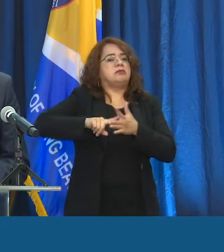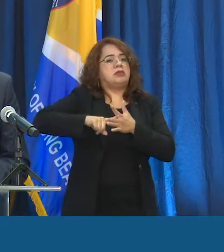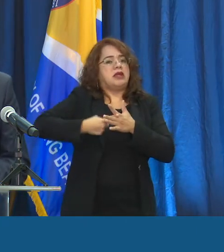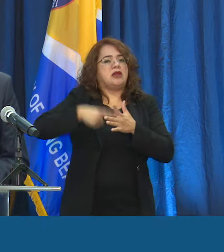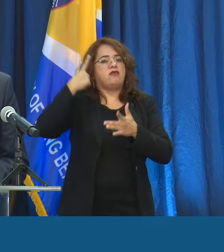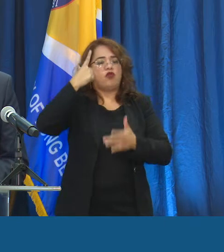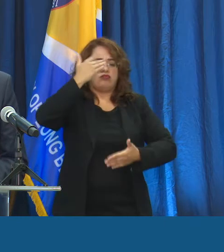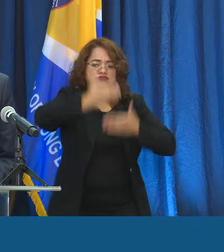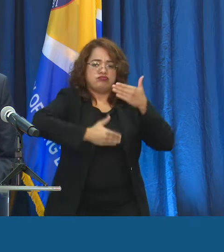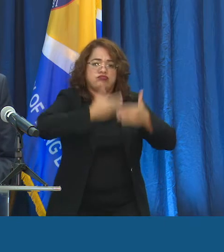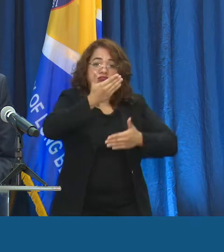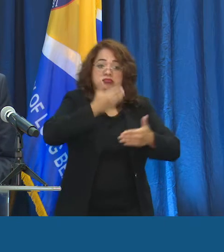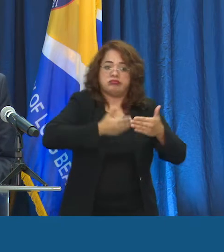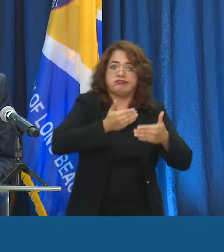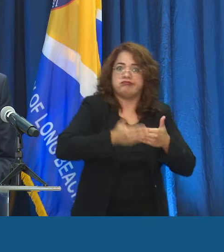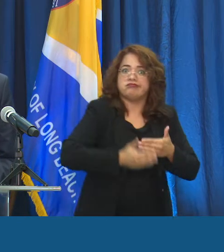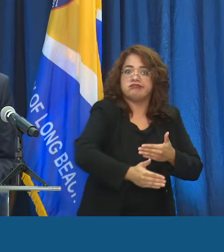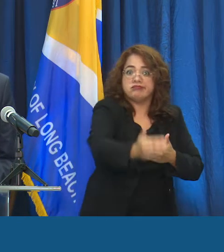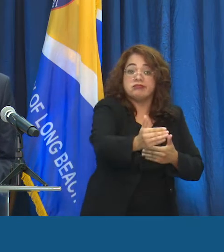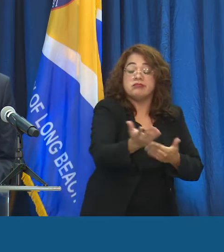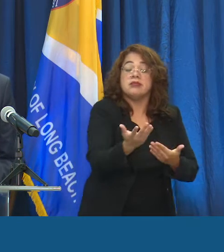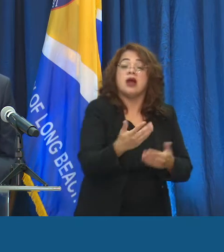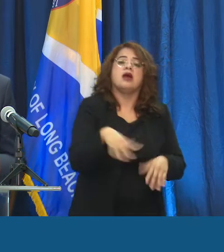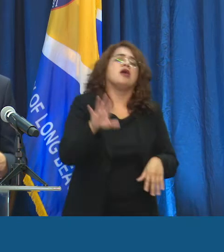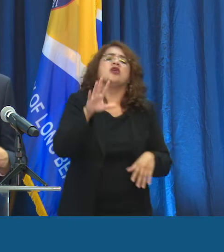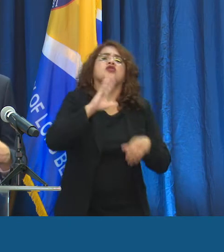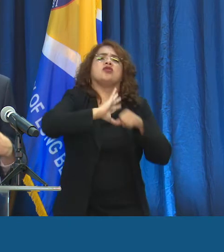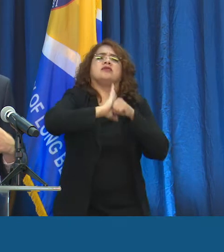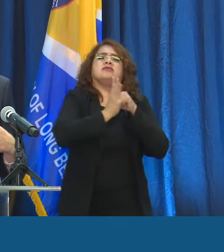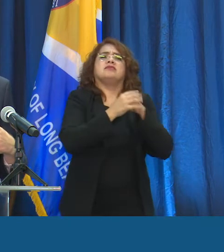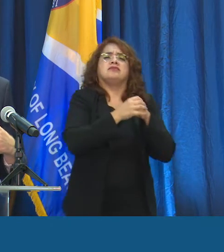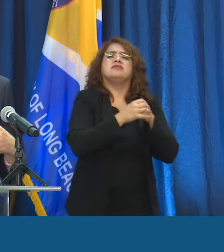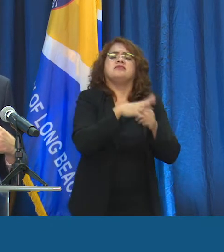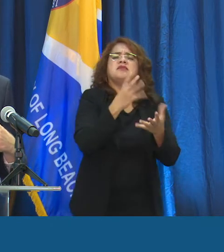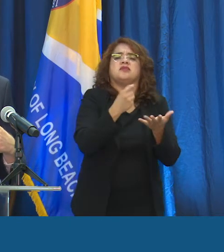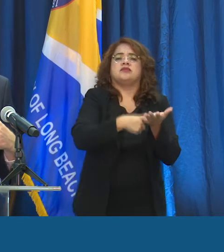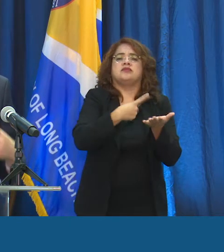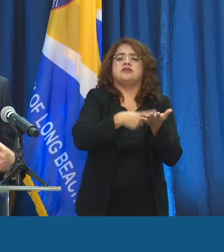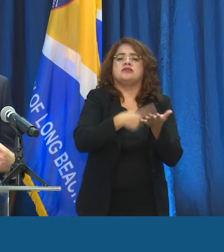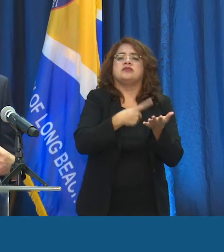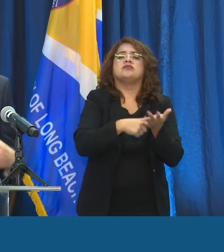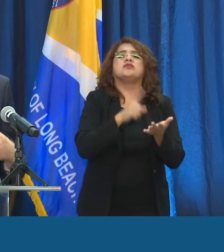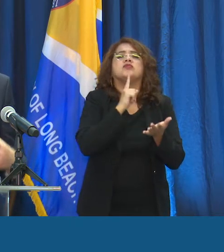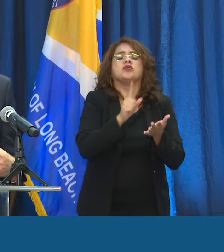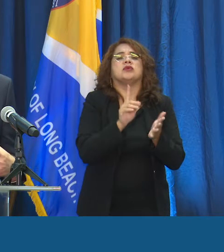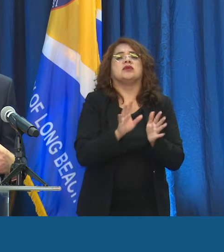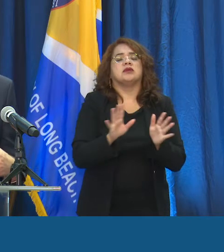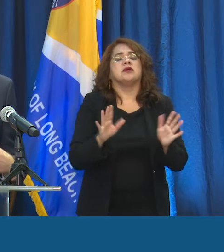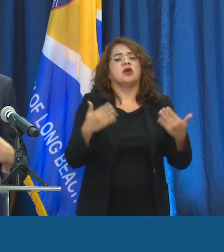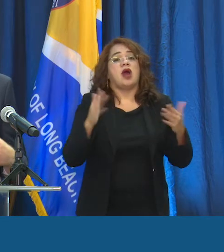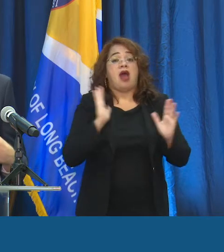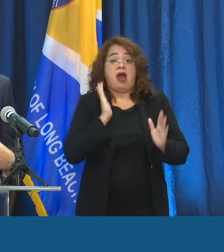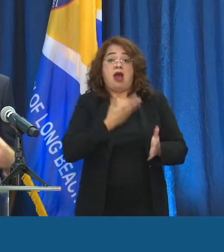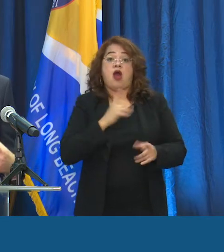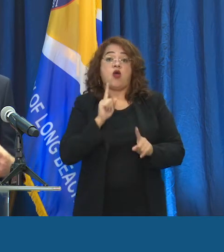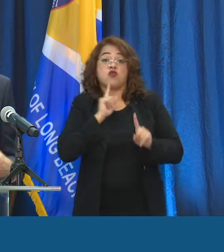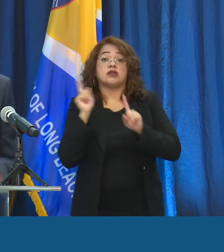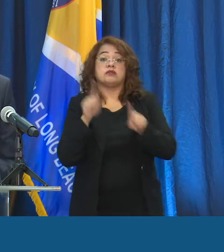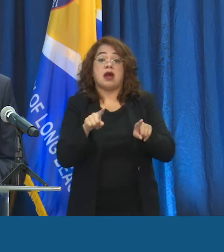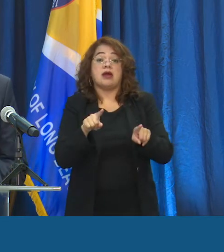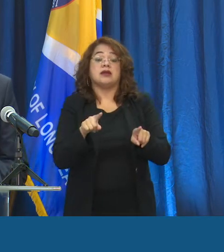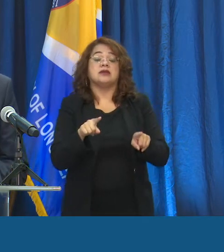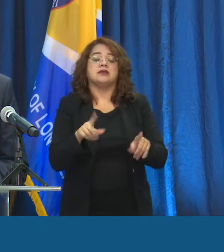So I do want to spend a little bit of time on COVID-19 and how important our response has been and how much that has